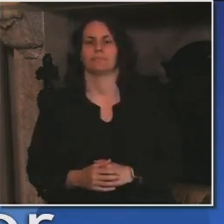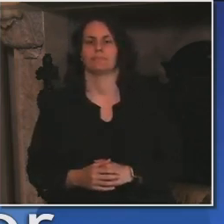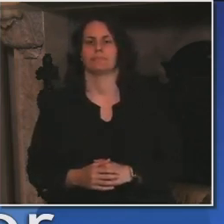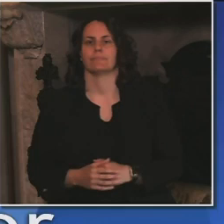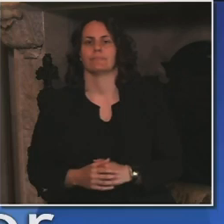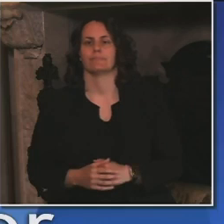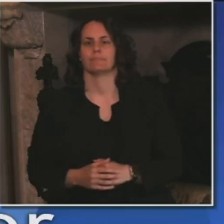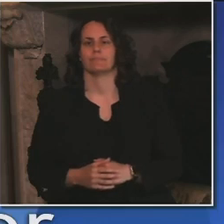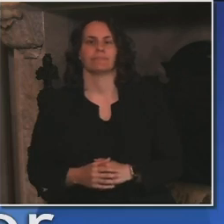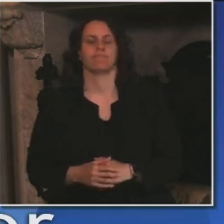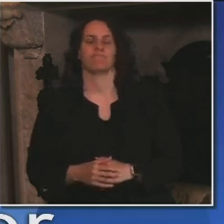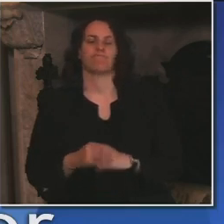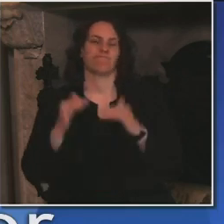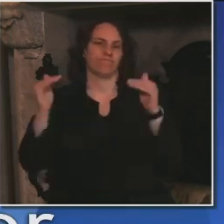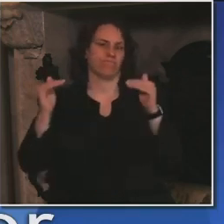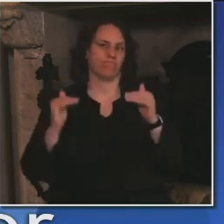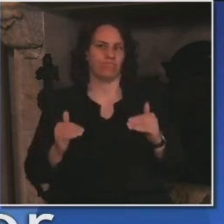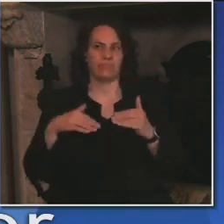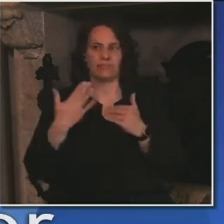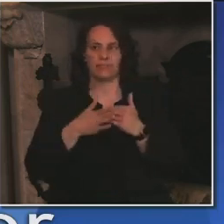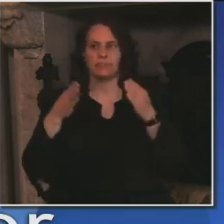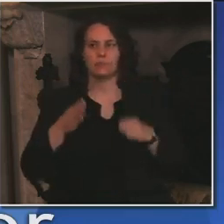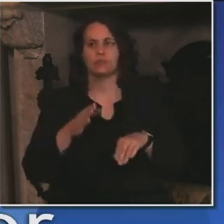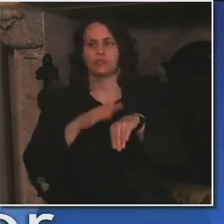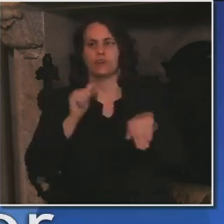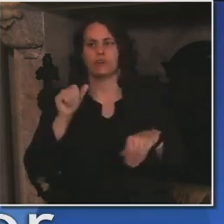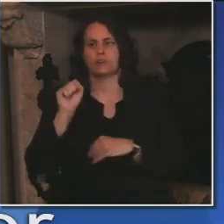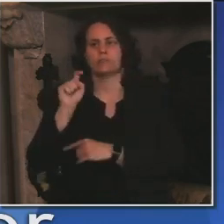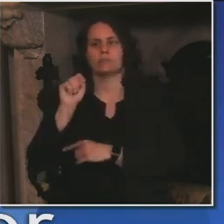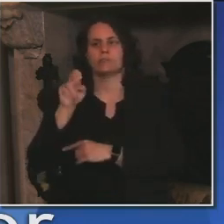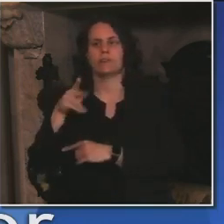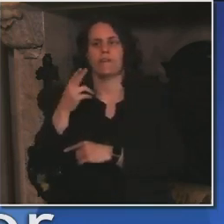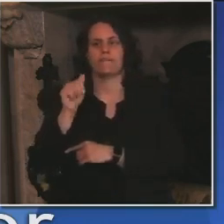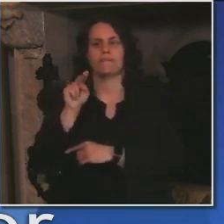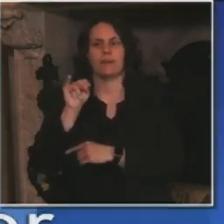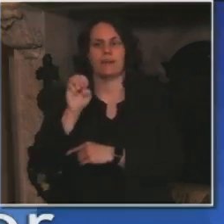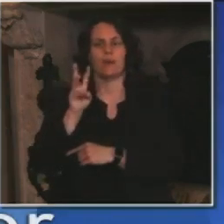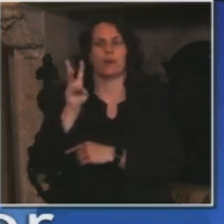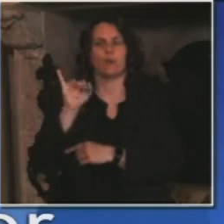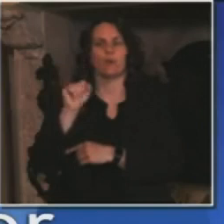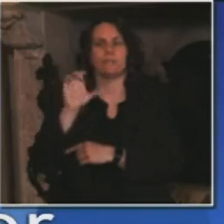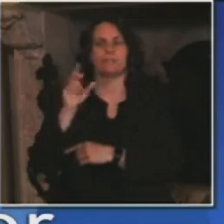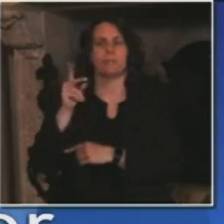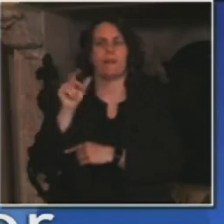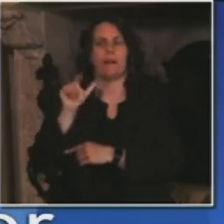Okay, we'll move on then to Stephanie Hoff from West Politics. Stephanie?